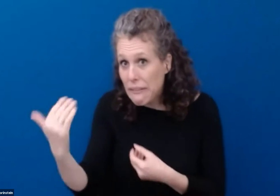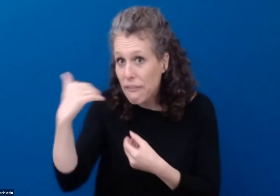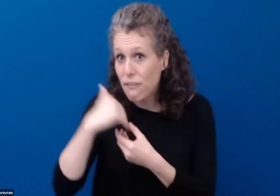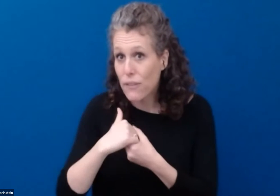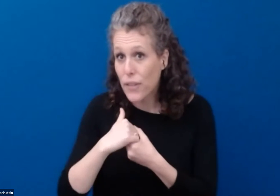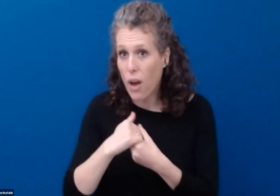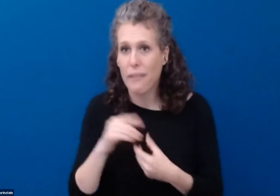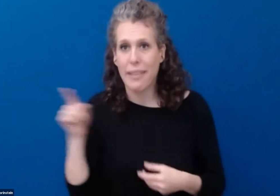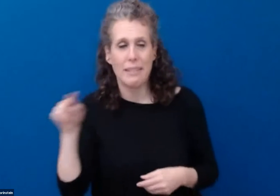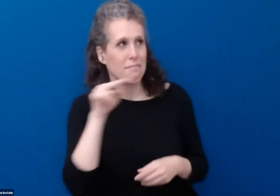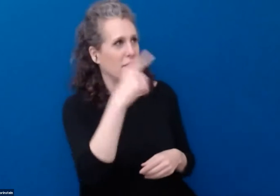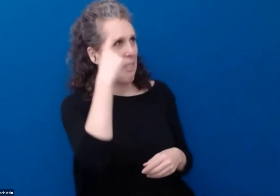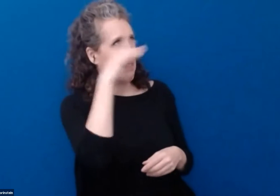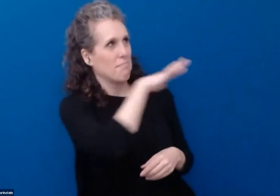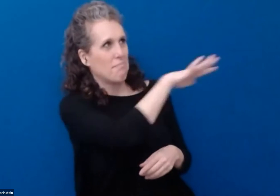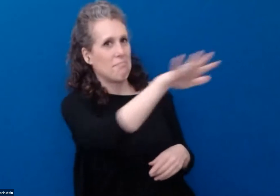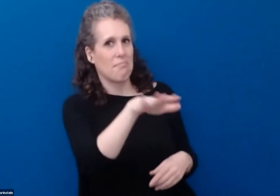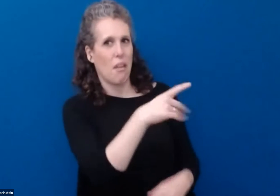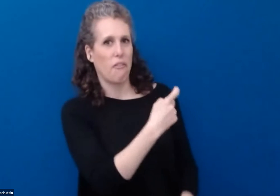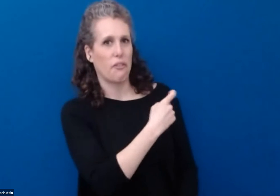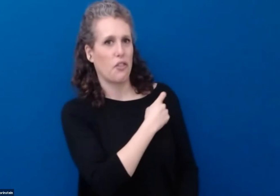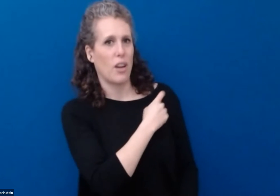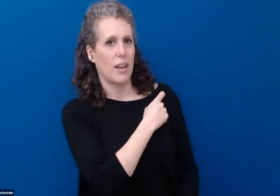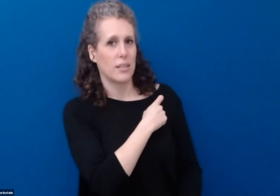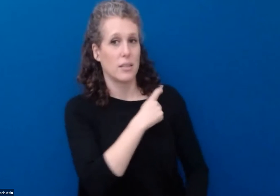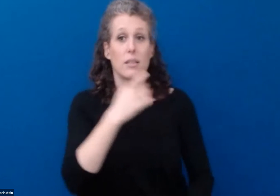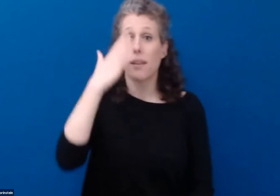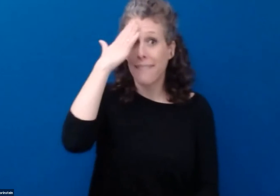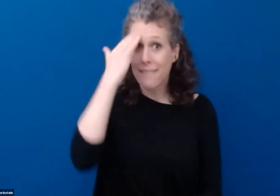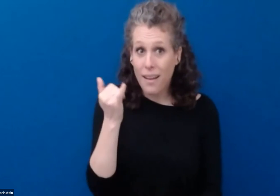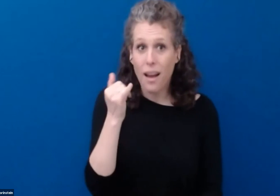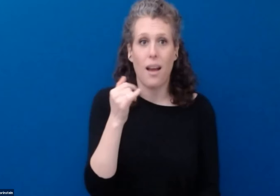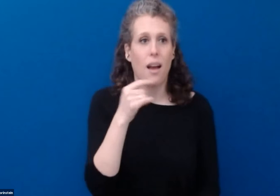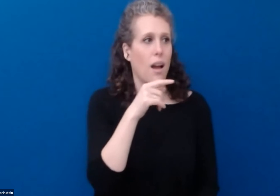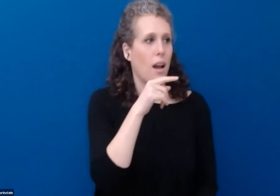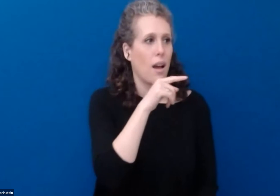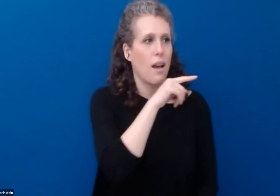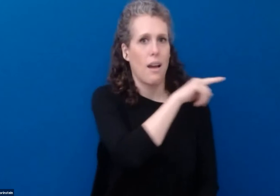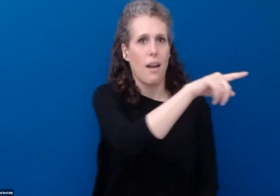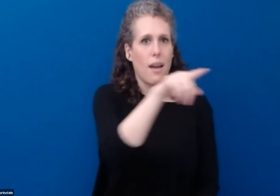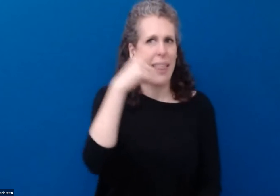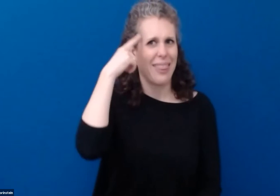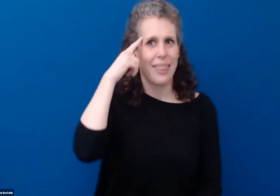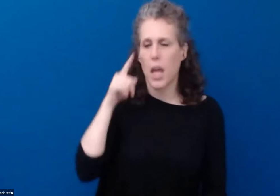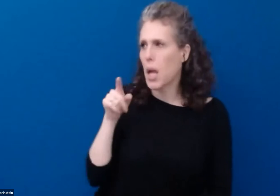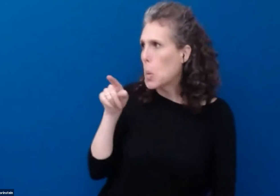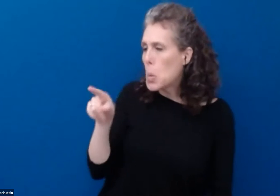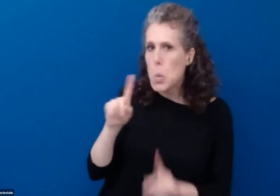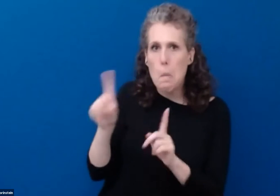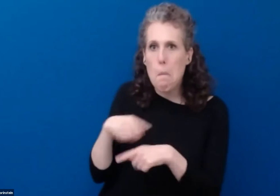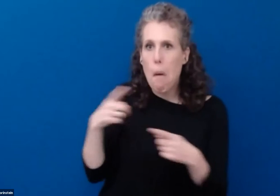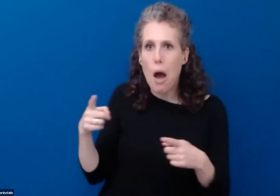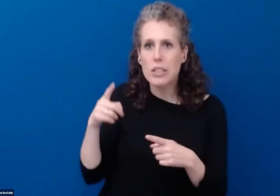user involvement, because people quite often think that they can't express their opinions